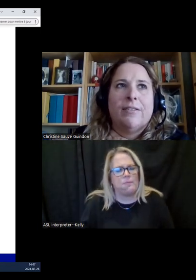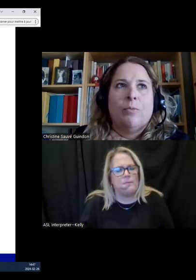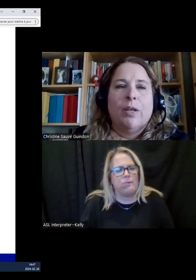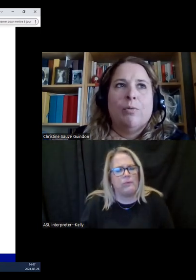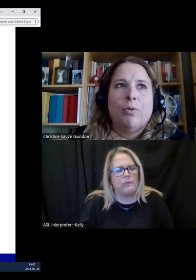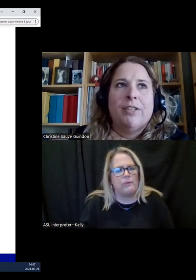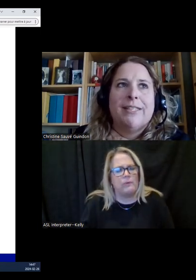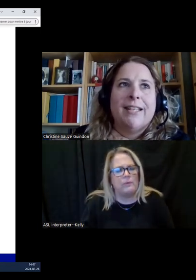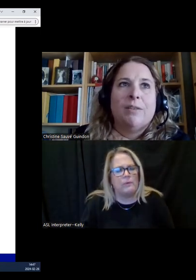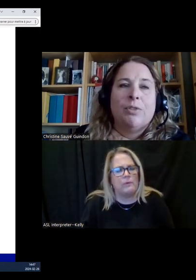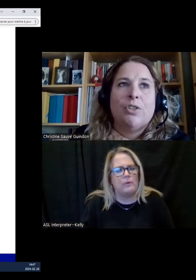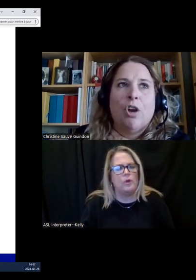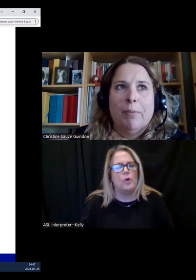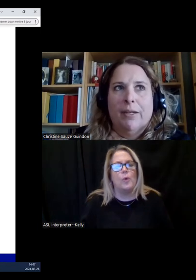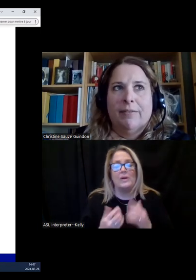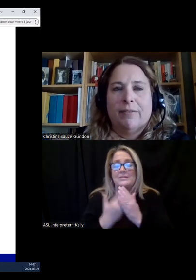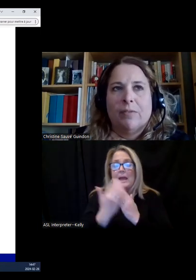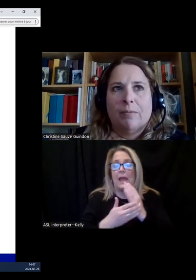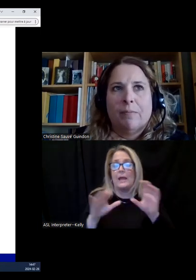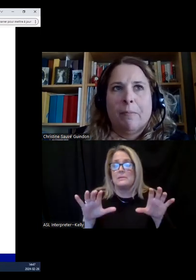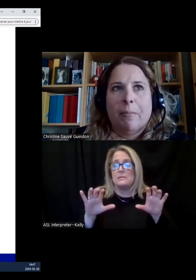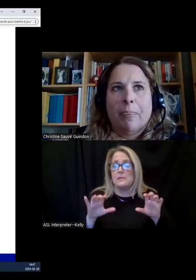And when he removed his hands, it was stopping.